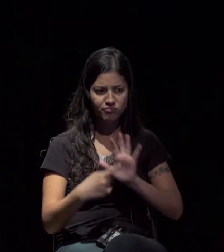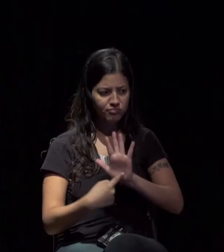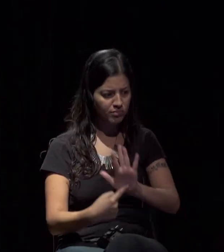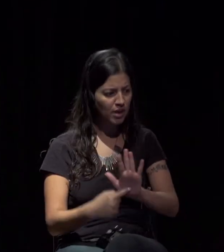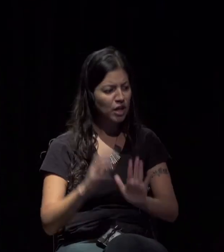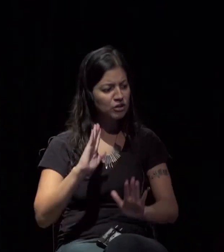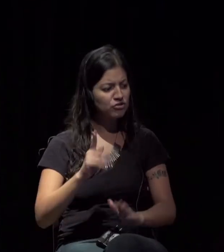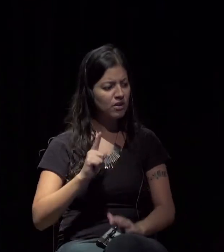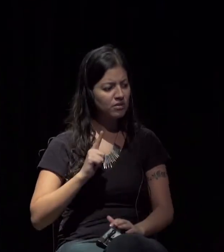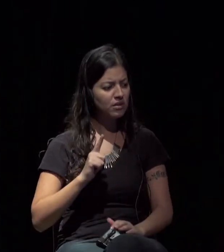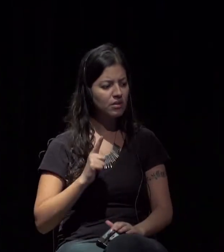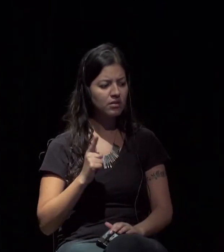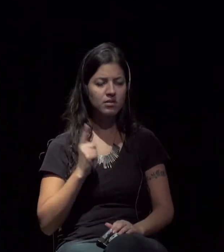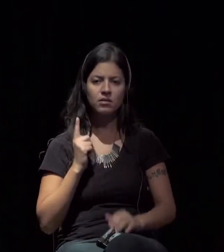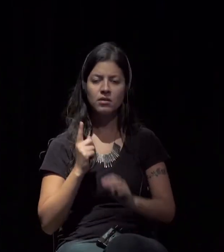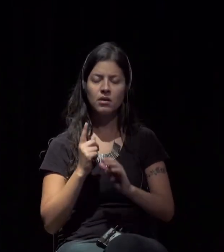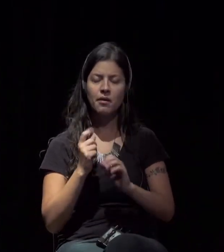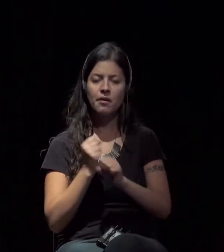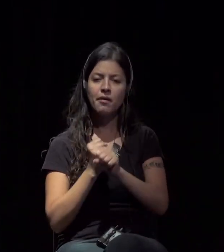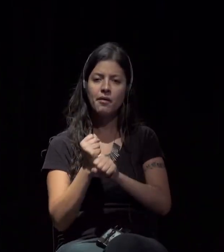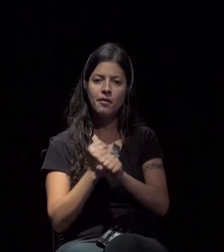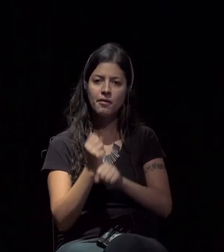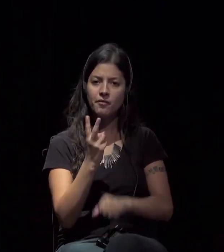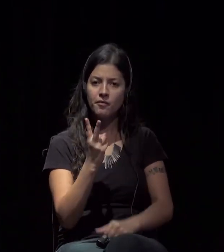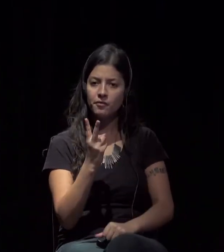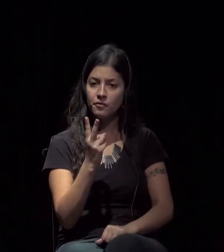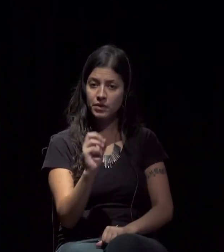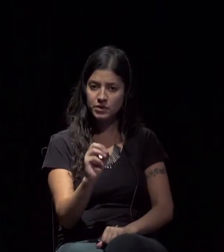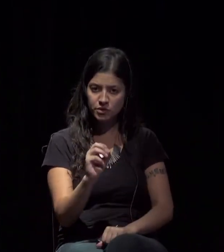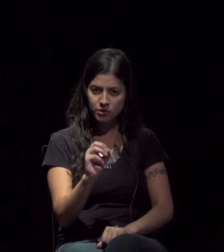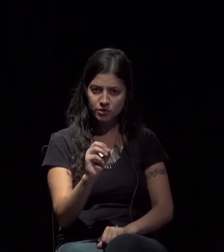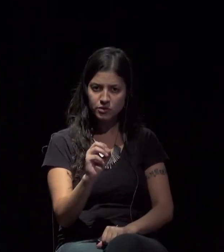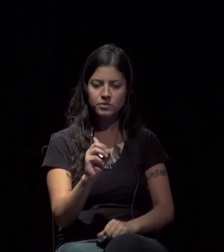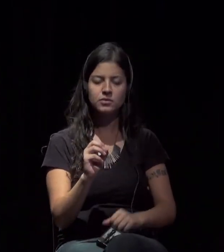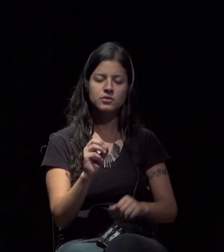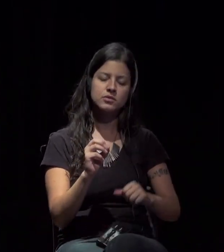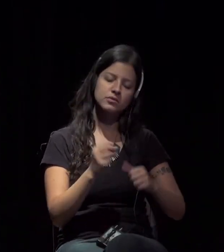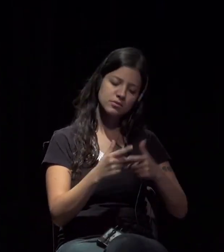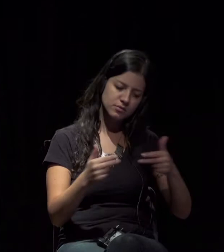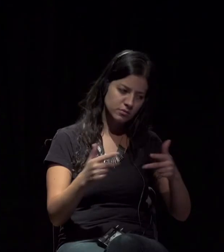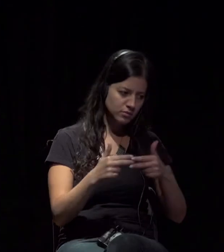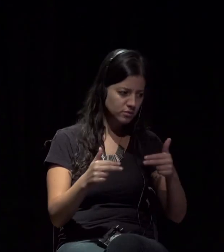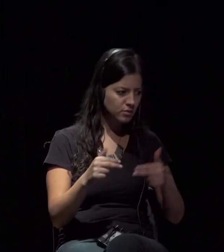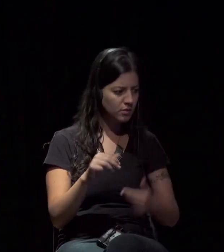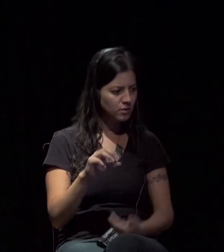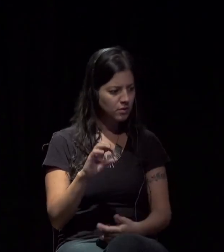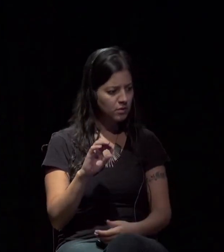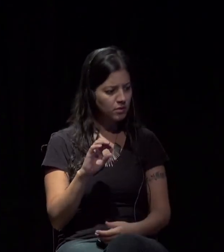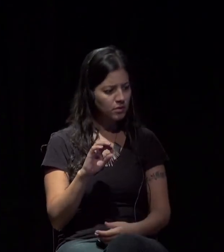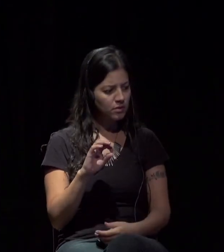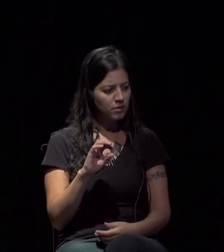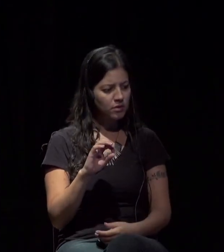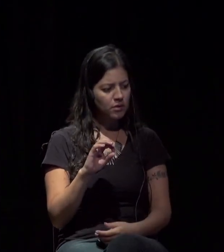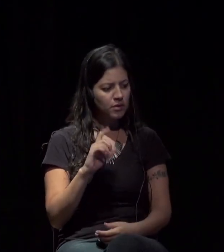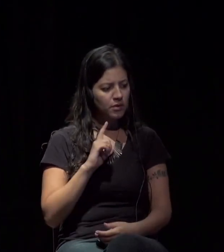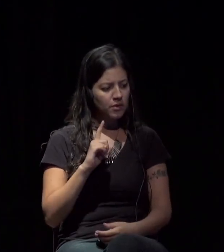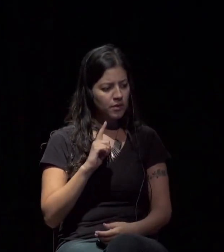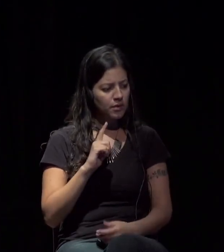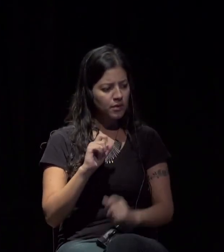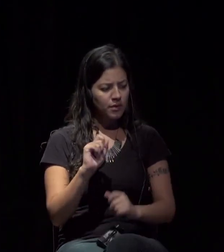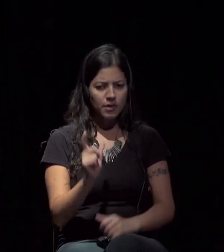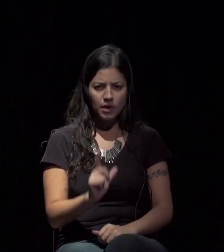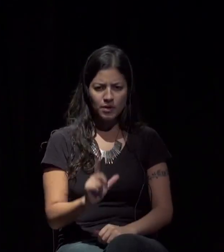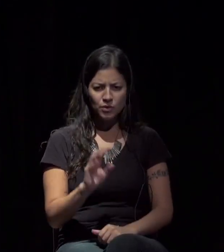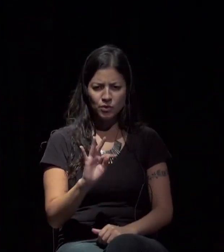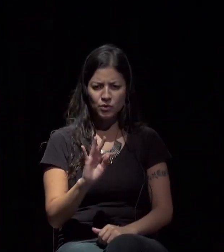the blowtorch, marks not just a shift in form, technique, and rhetoric, but more importantly, a move away from the